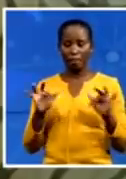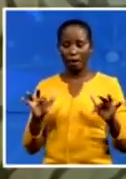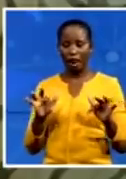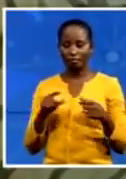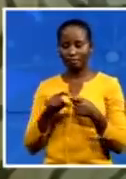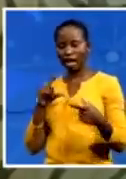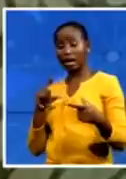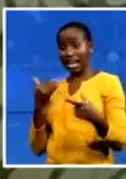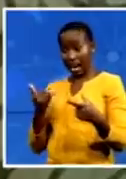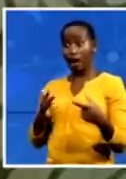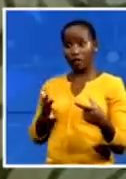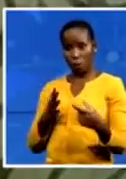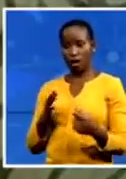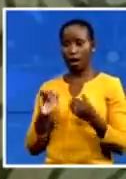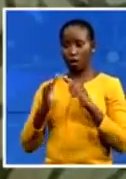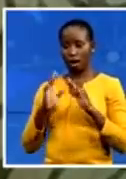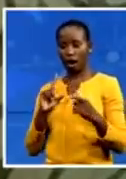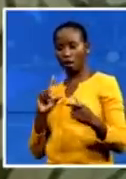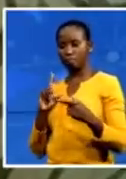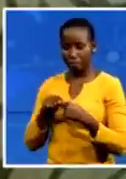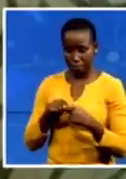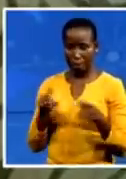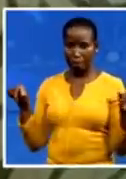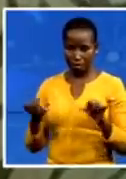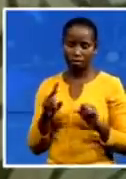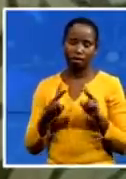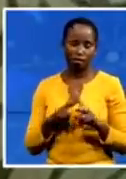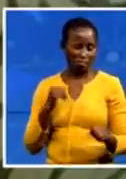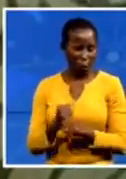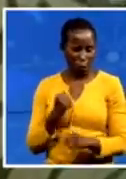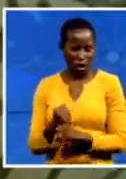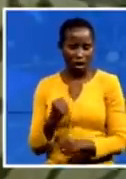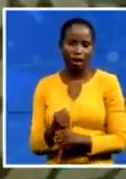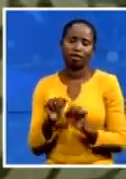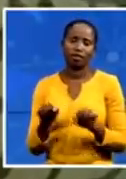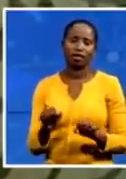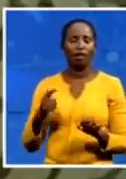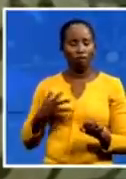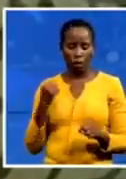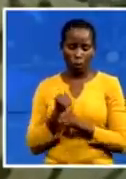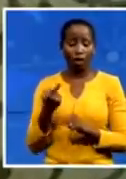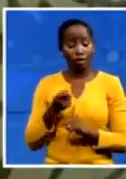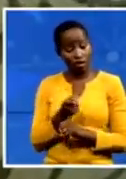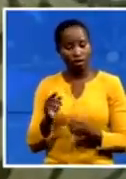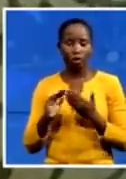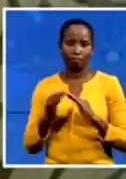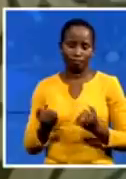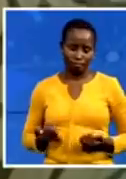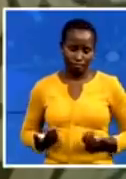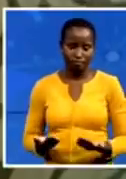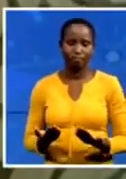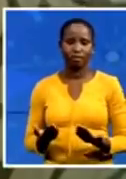with no sort of airs and frills, but just back to the people. And I think that, hopefully people that can see that can